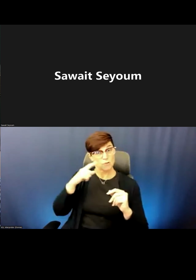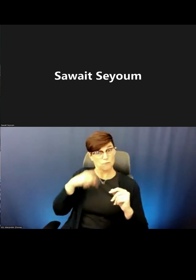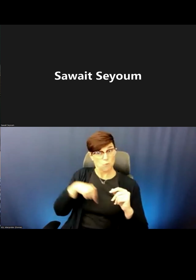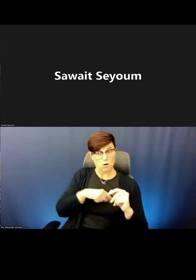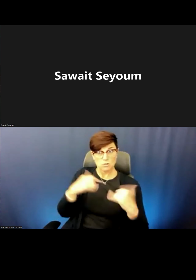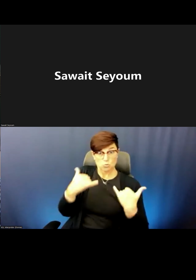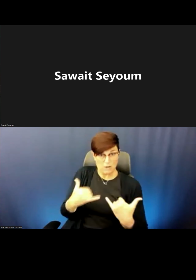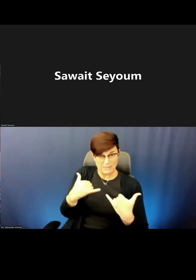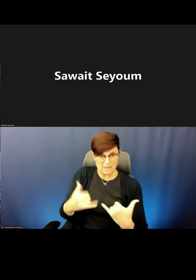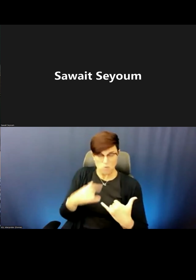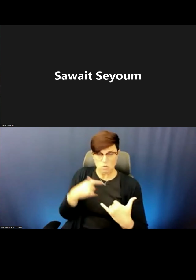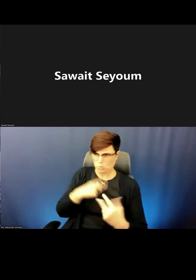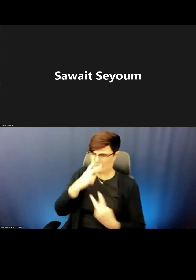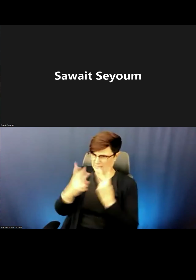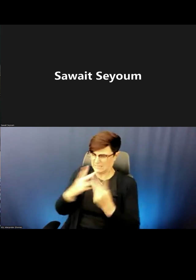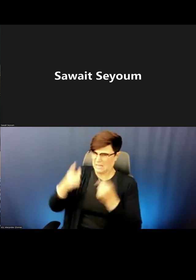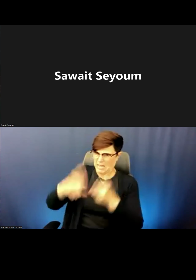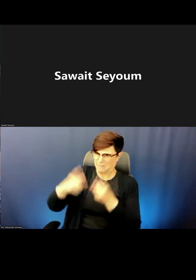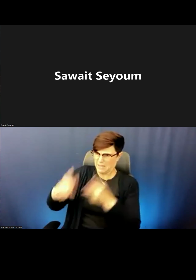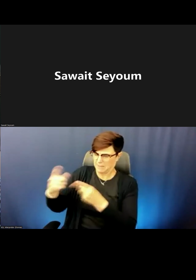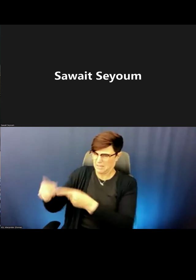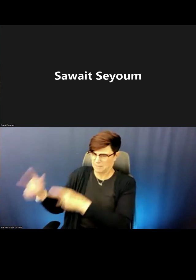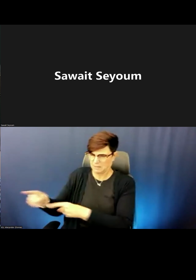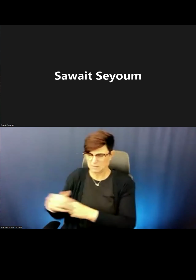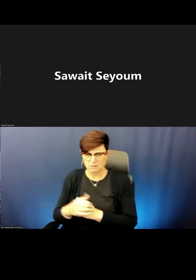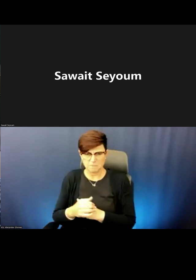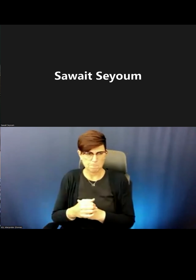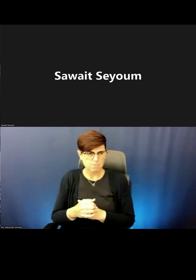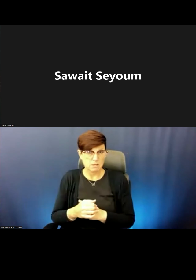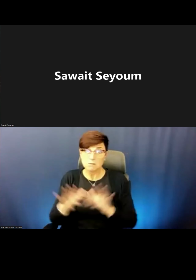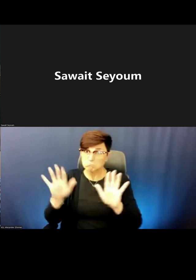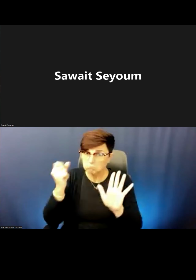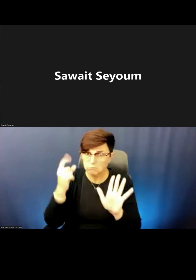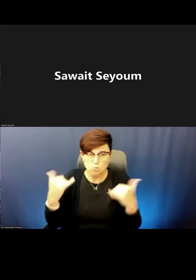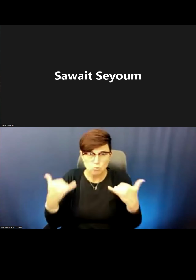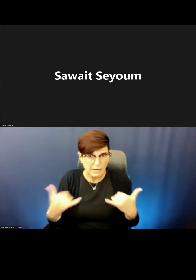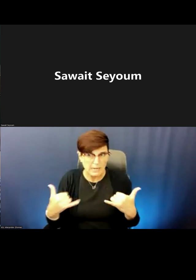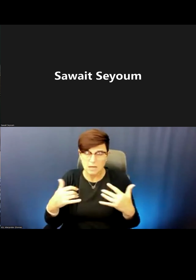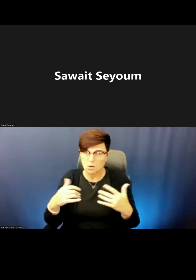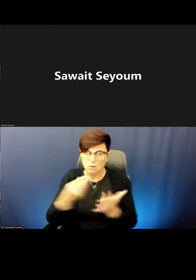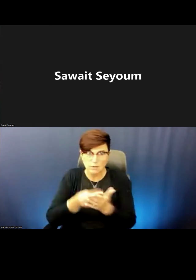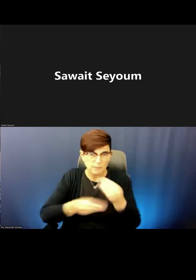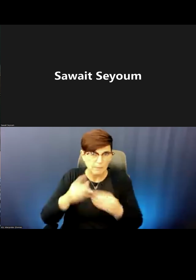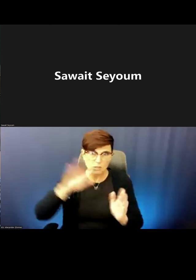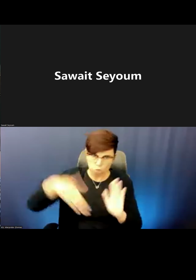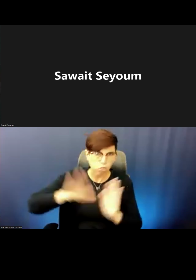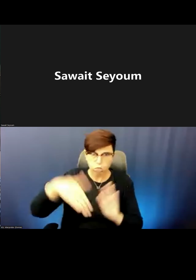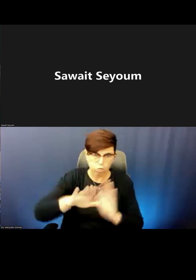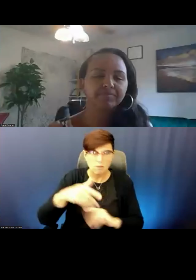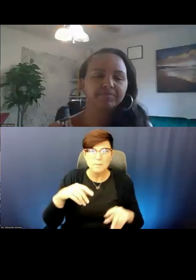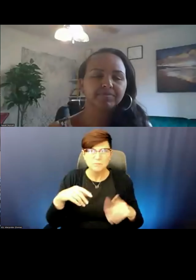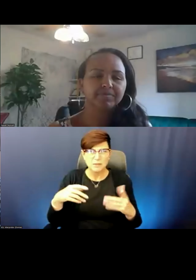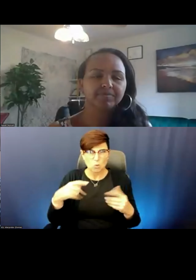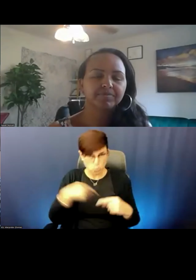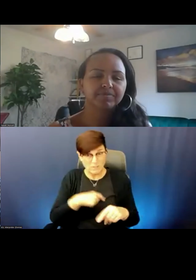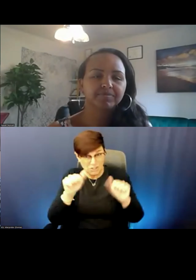recognizing all of the advances we can make this year, given the instability and volatility of everything, we needed more now, right?